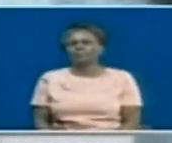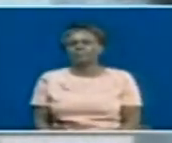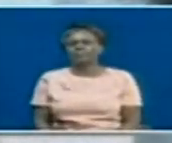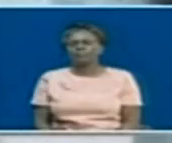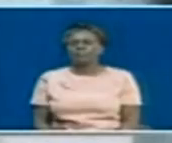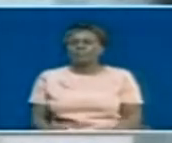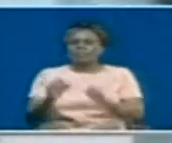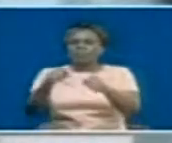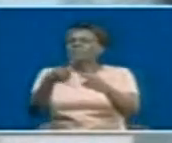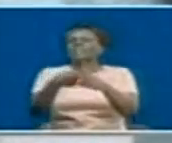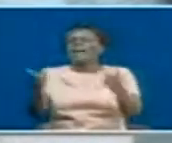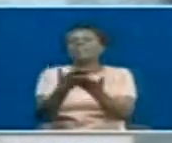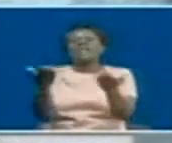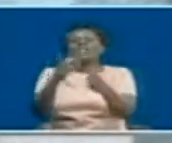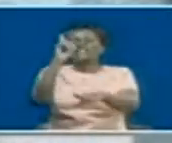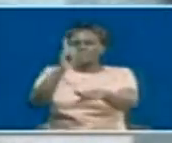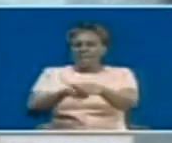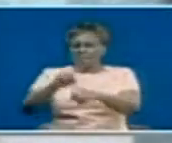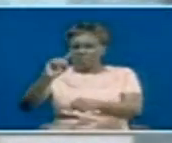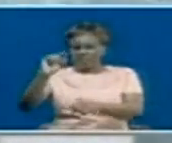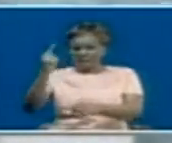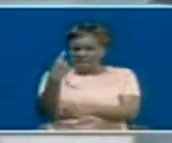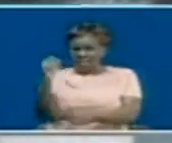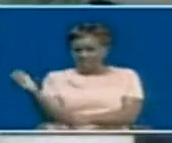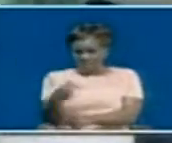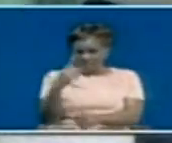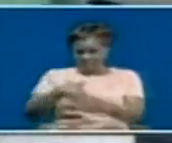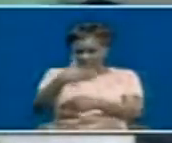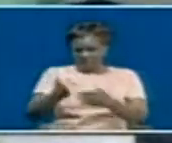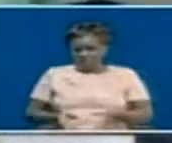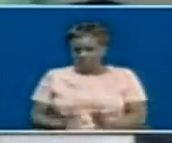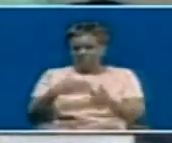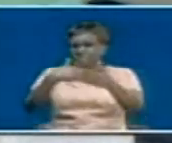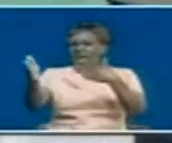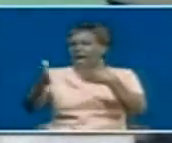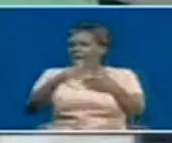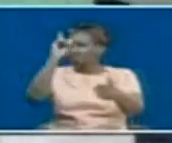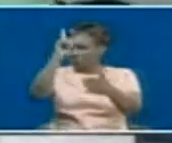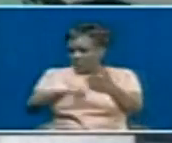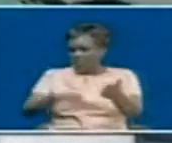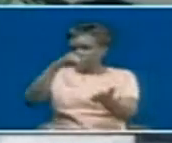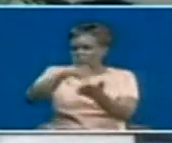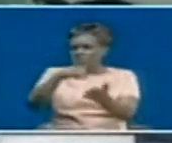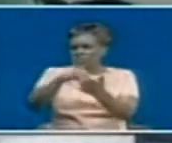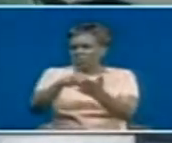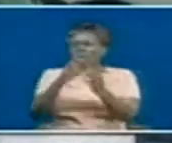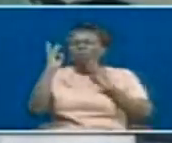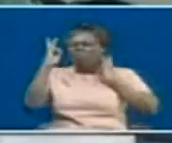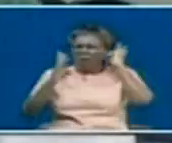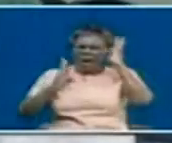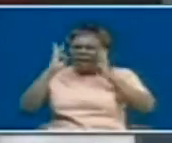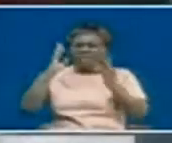It can begin any time during the first 2 months after you give birth. Some of the symptoms to look out for include anxiety and